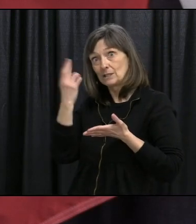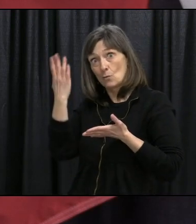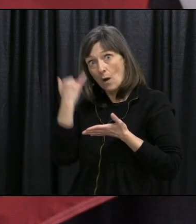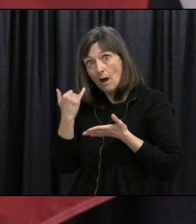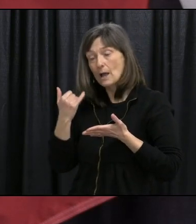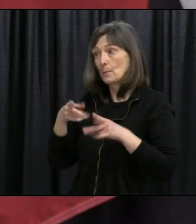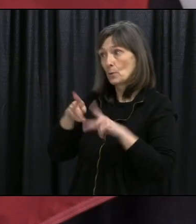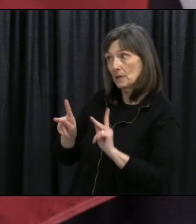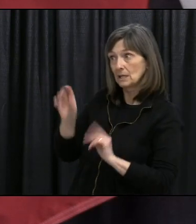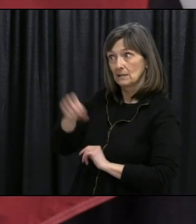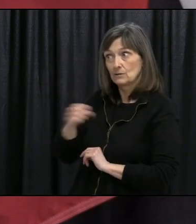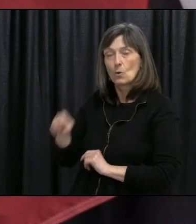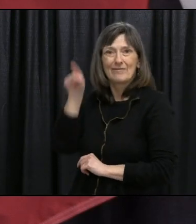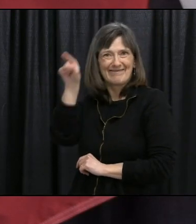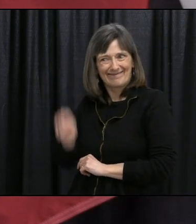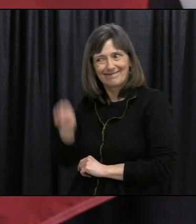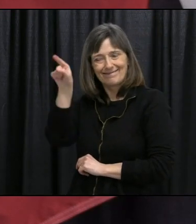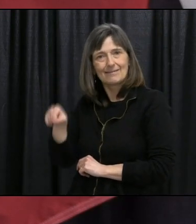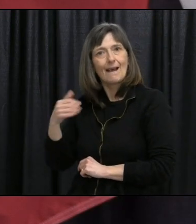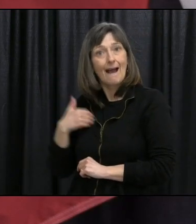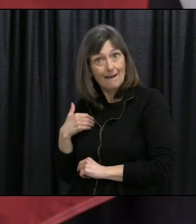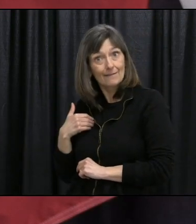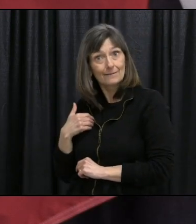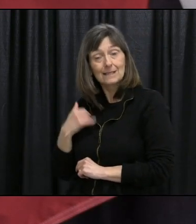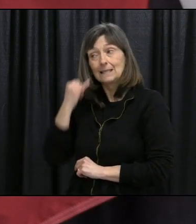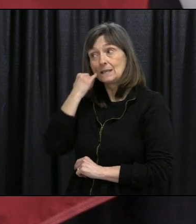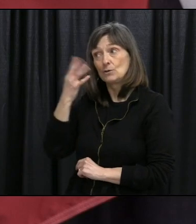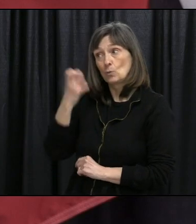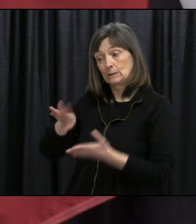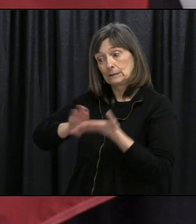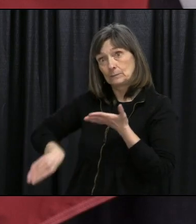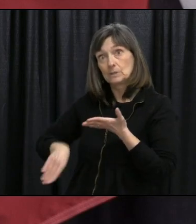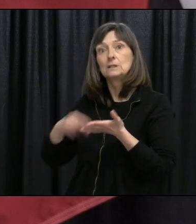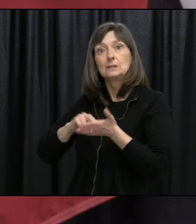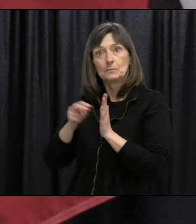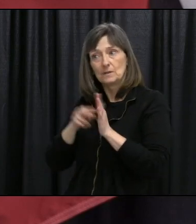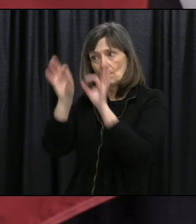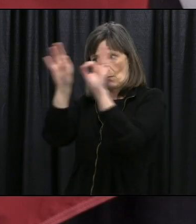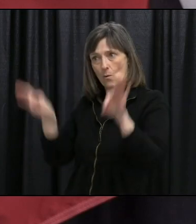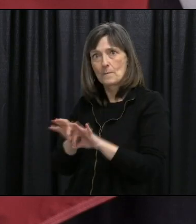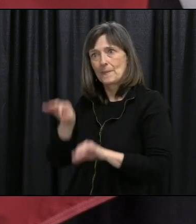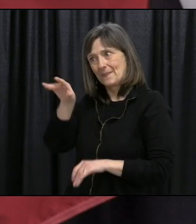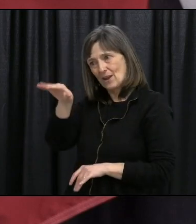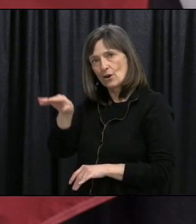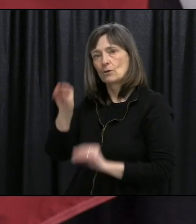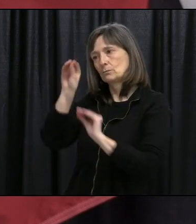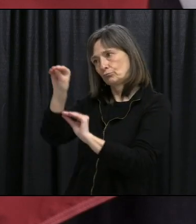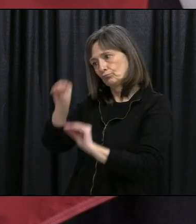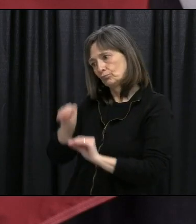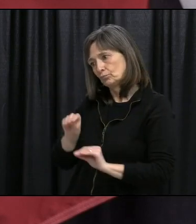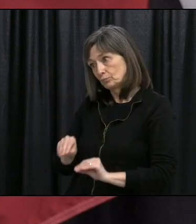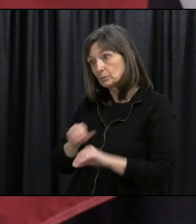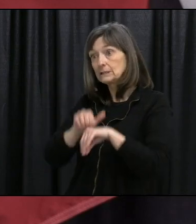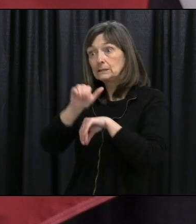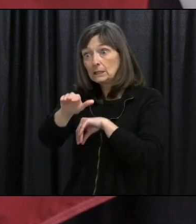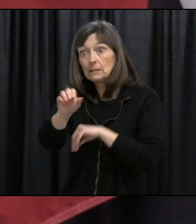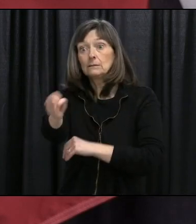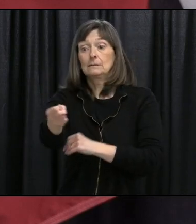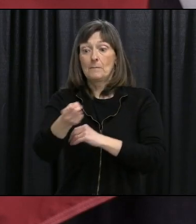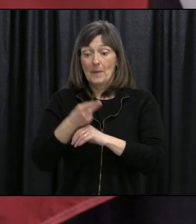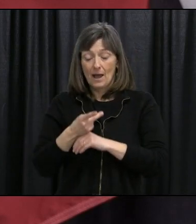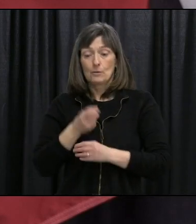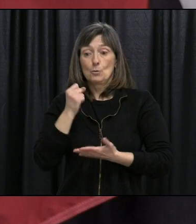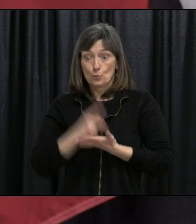into, and therefore, if they fill out the exemption orders, they will have for certain know that if they will not be turned away at our borders. And I know there's